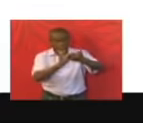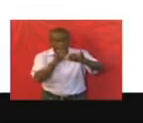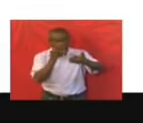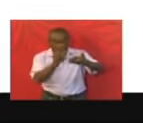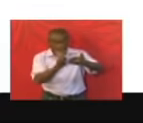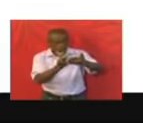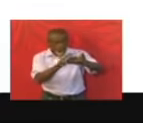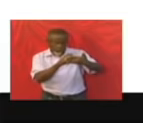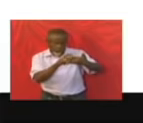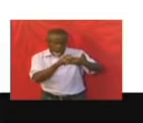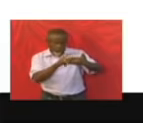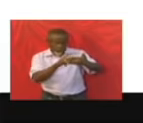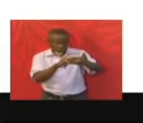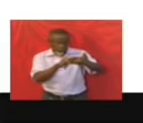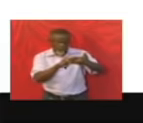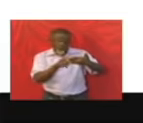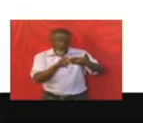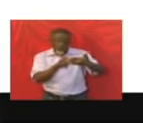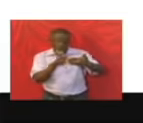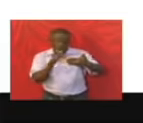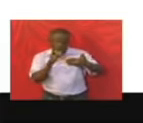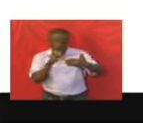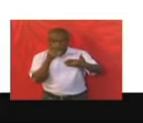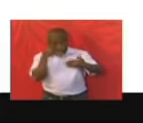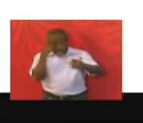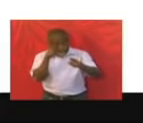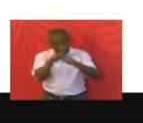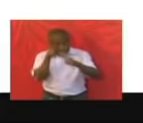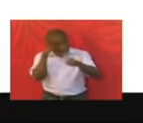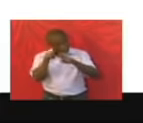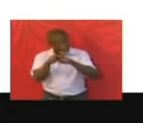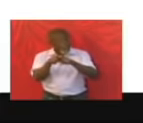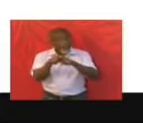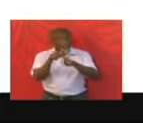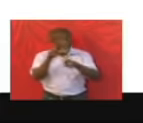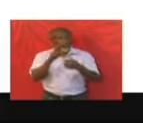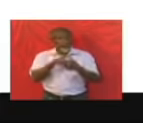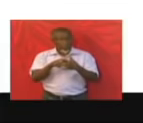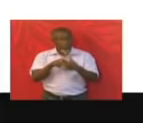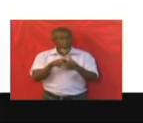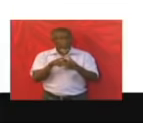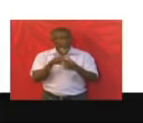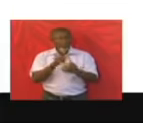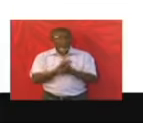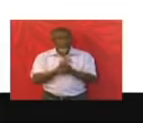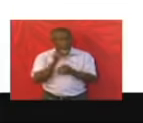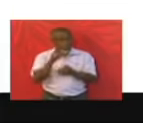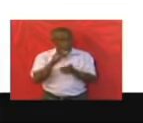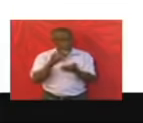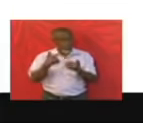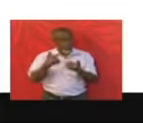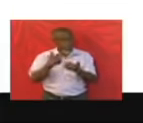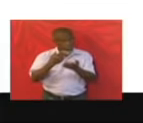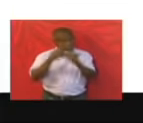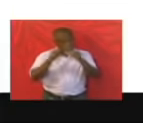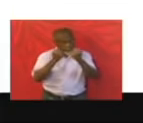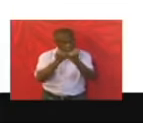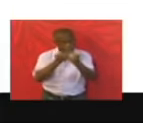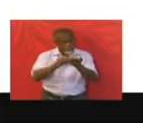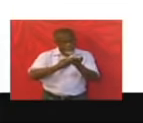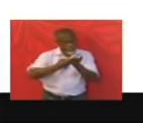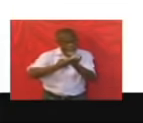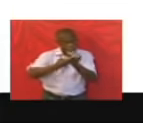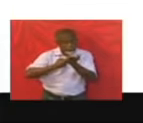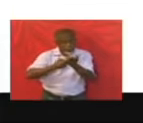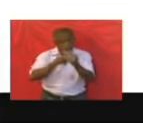17th of August, we had a final approval meeting, and as guided by the PAHO WHO,